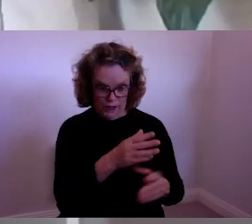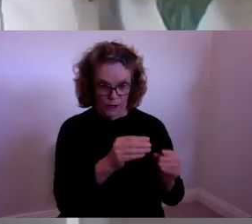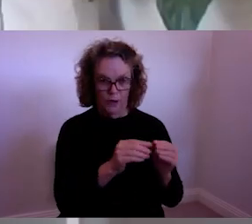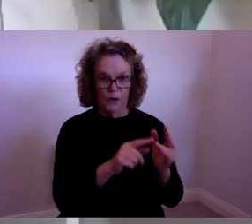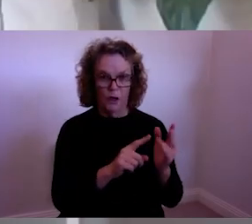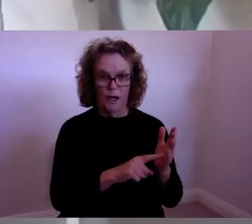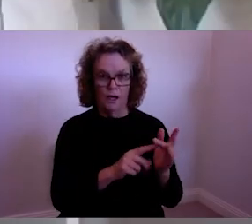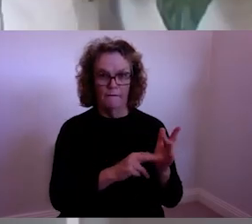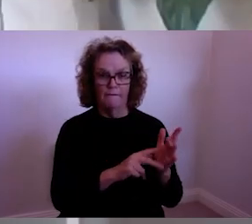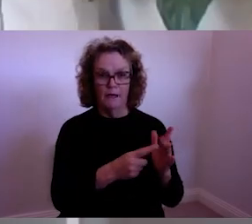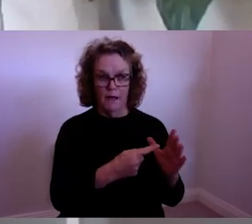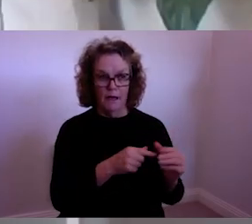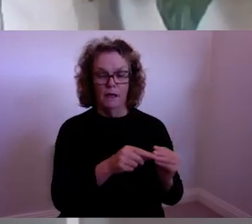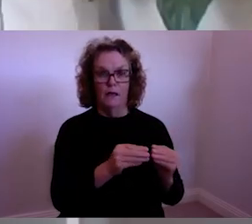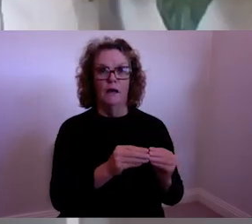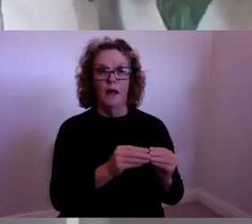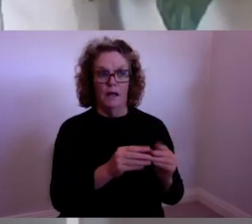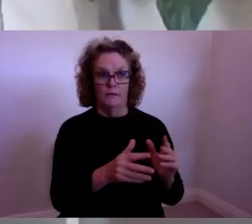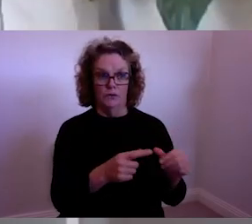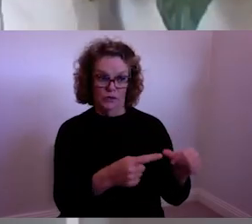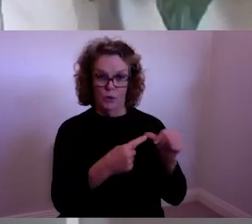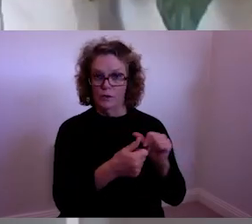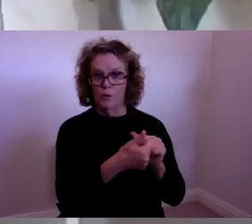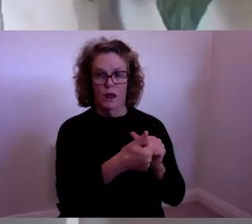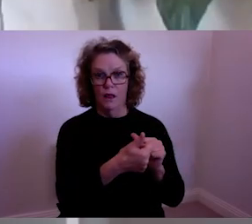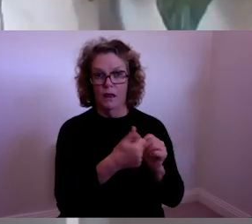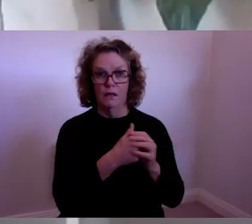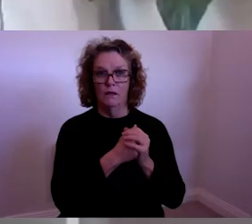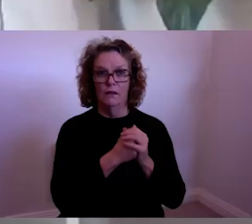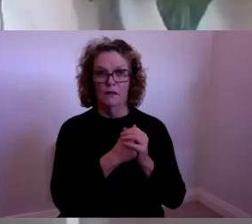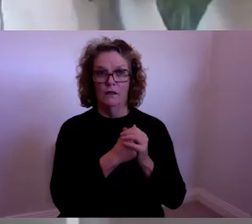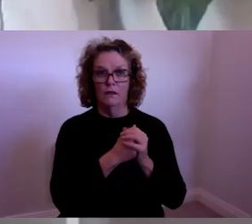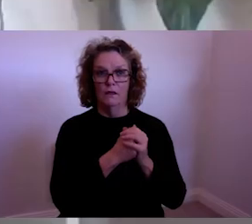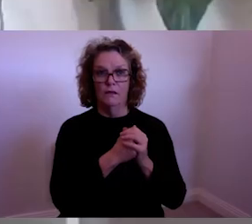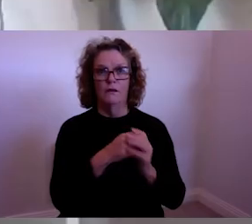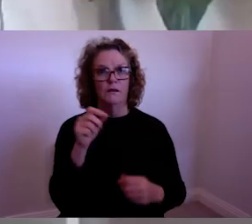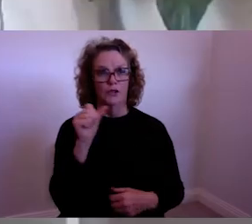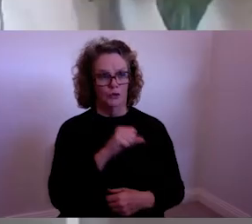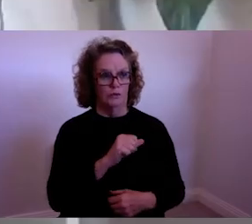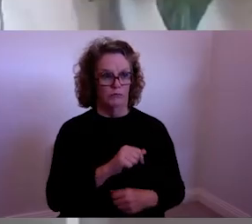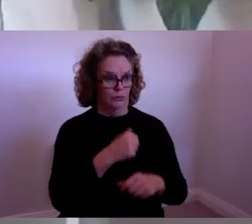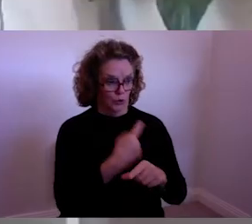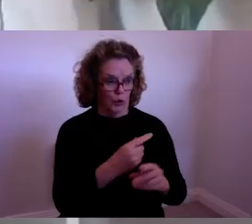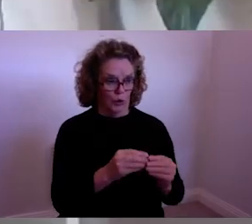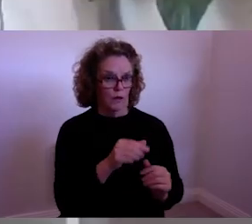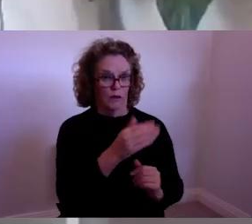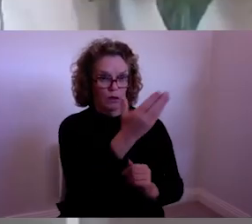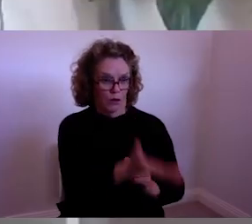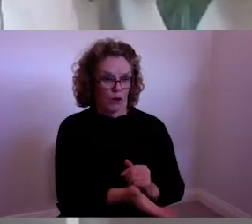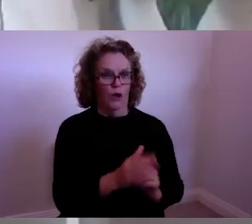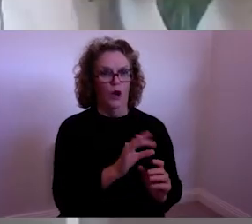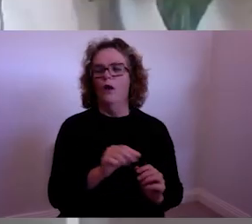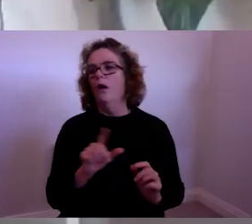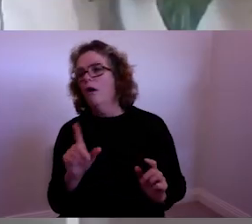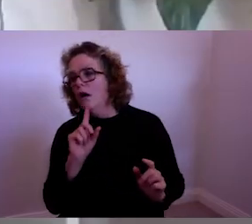when you do. And as she should be spoken to as an individual. That's